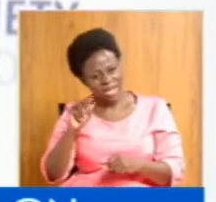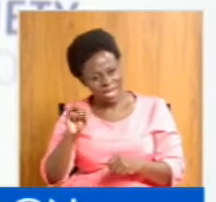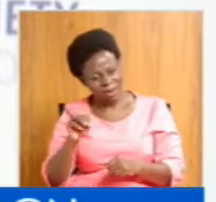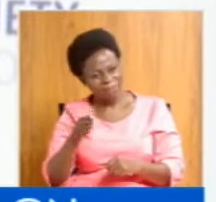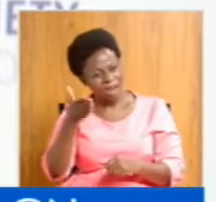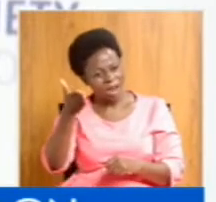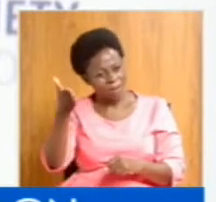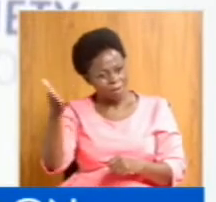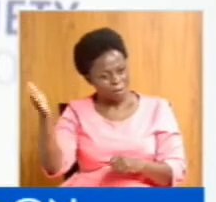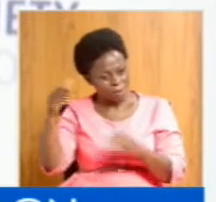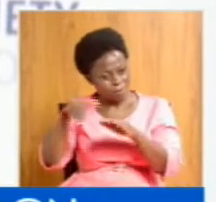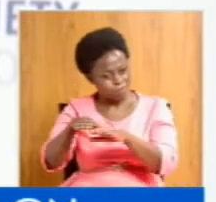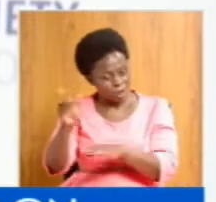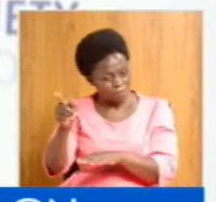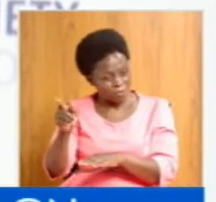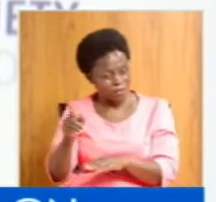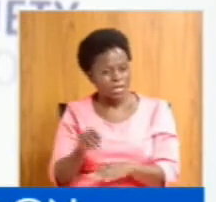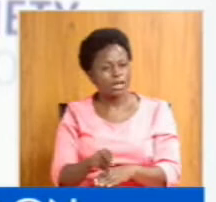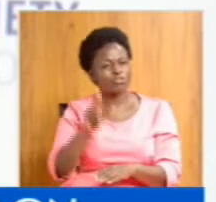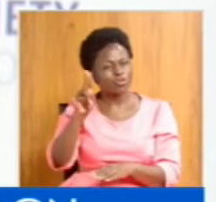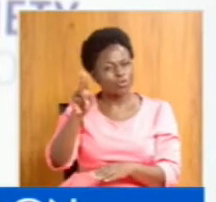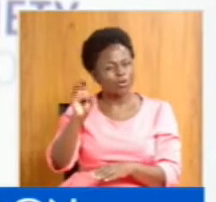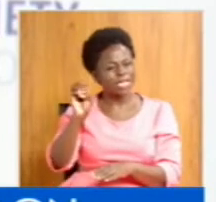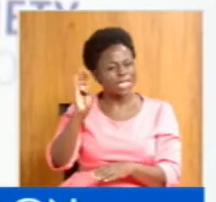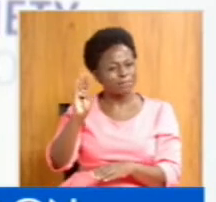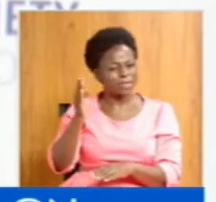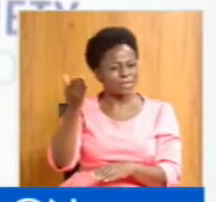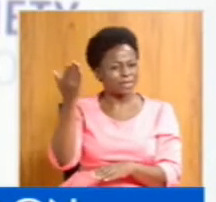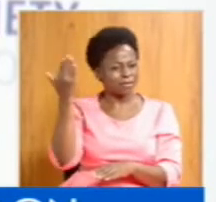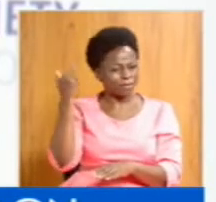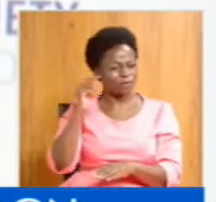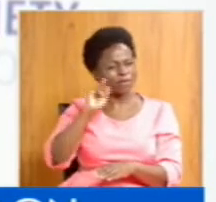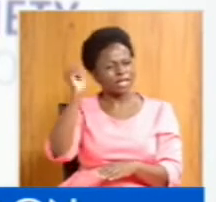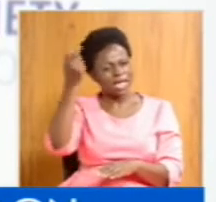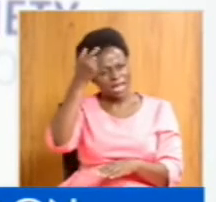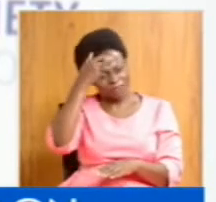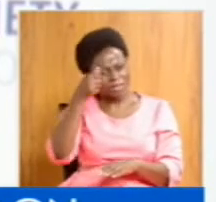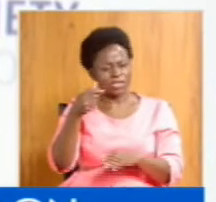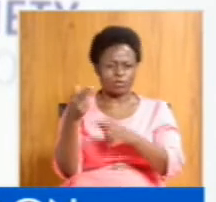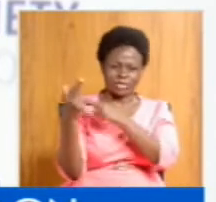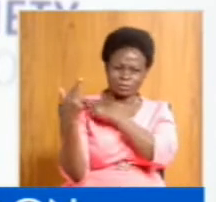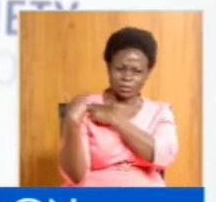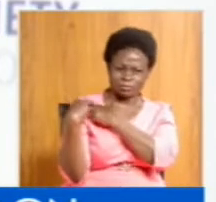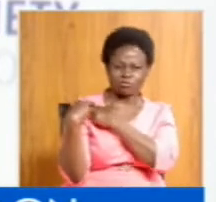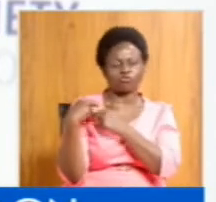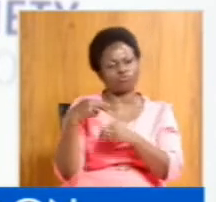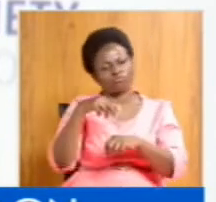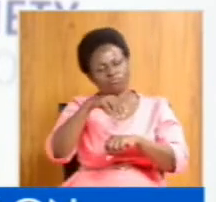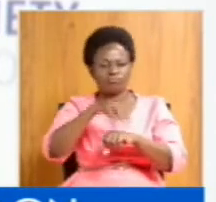Naluvali. So, Uganda Electricity Generation Company is a government power state that is mandated to do the generation.